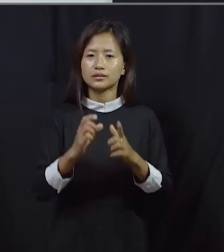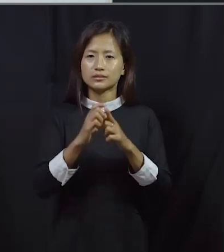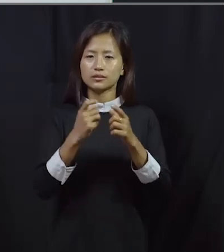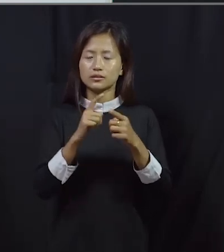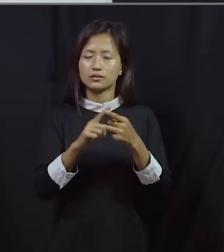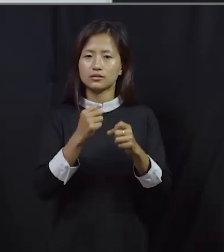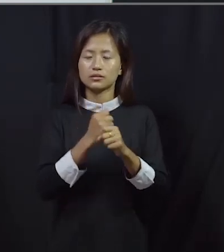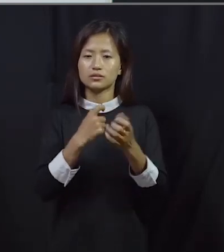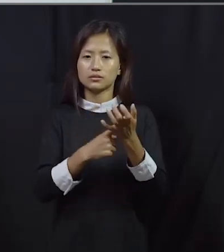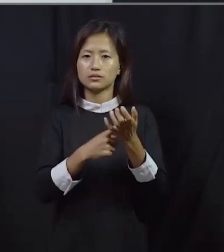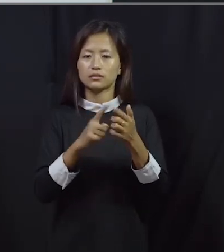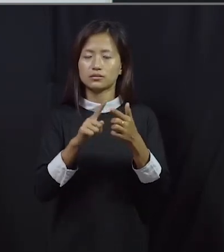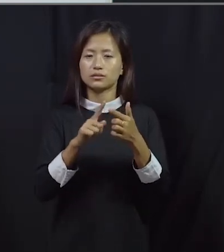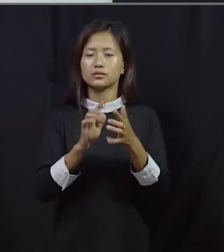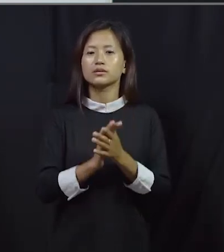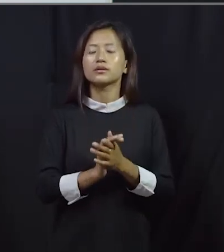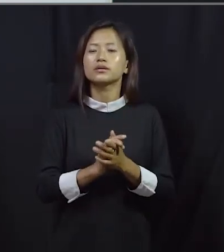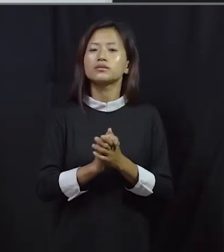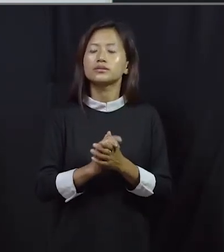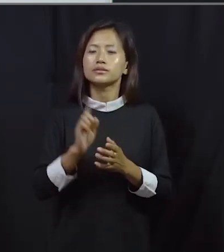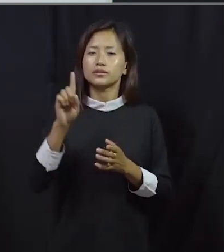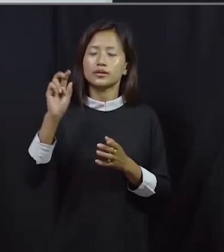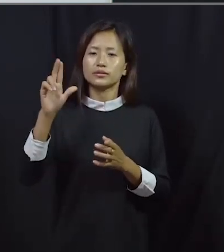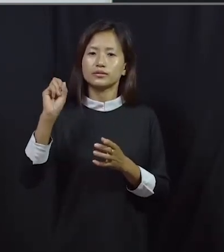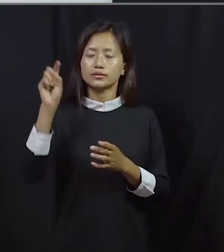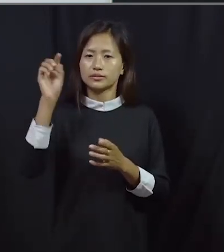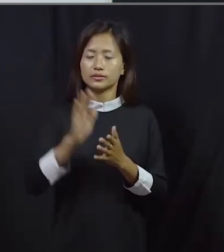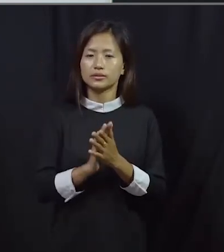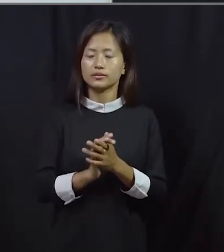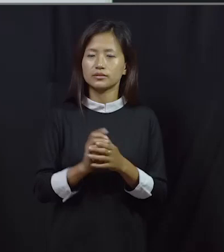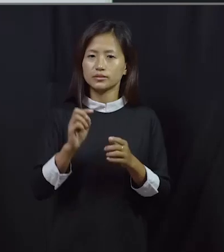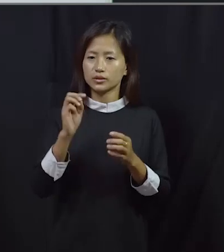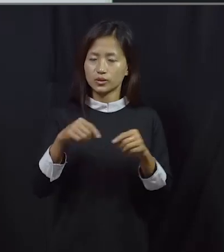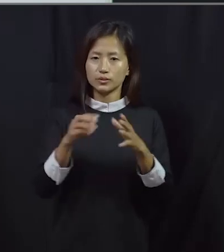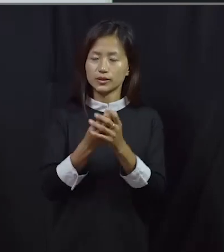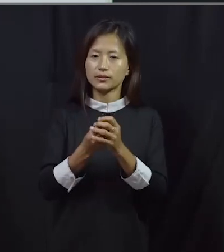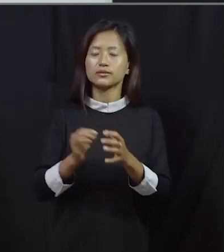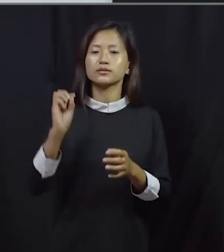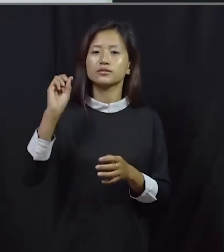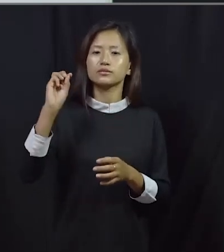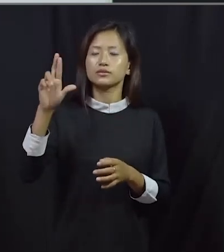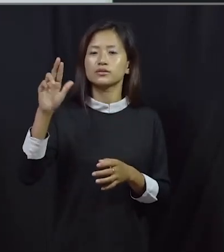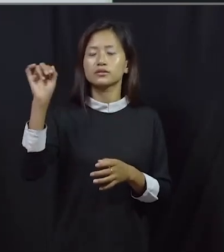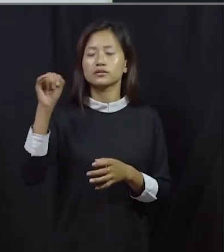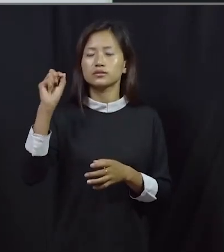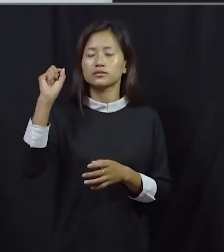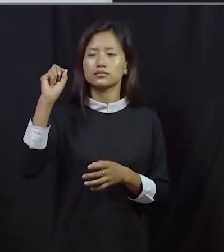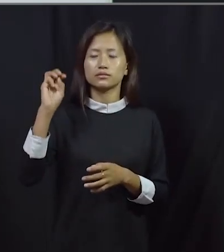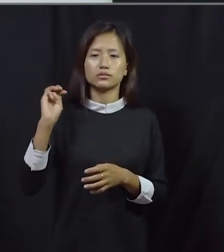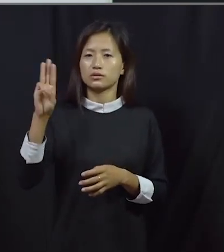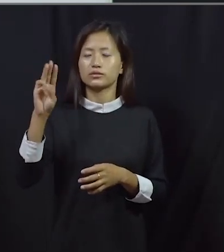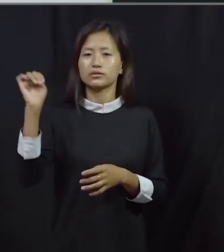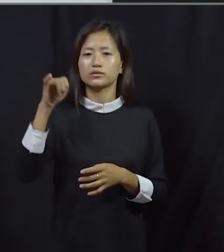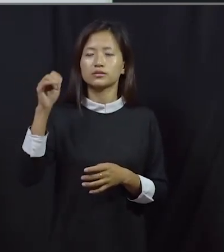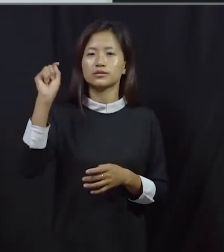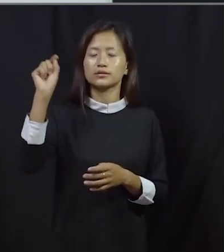is 2 multiplied by pi means 180 degree, this is 360 degree. Okay, and the total angle subtended by, it means the